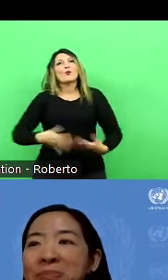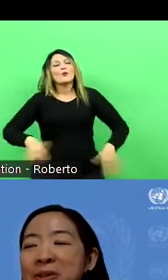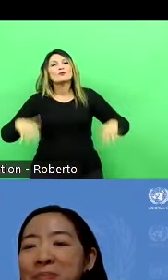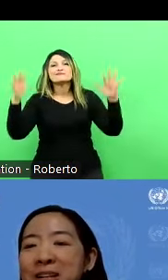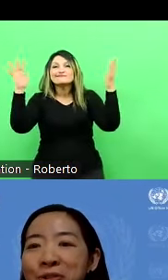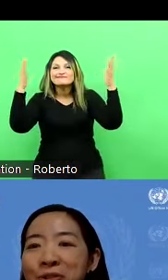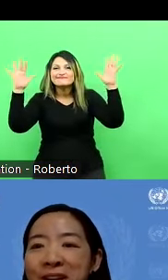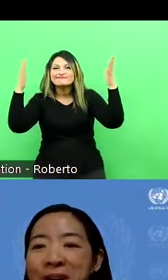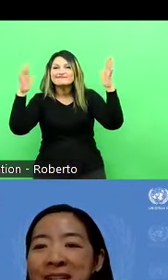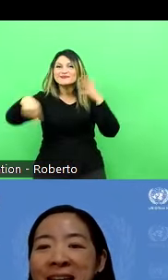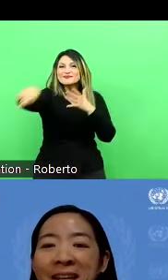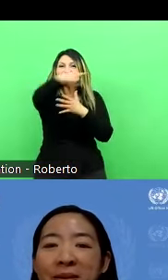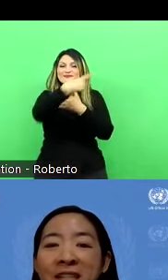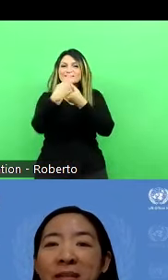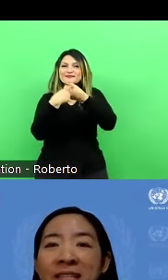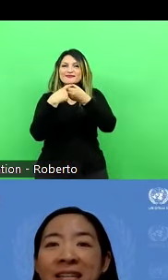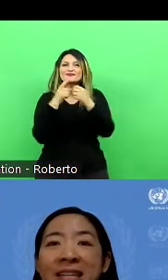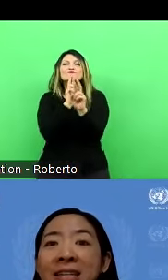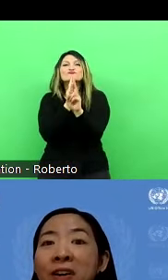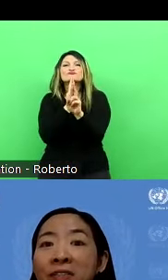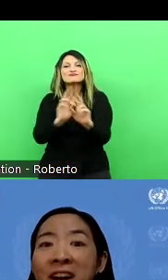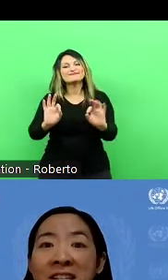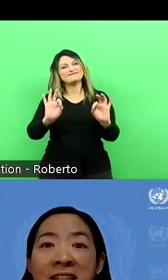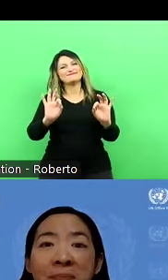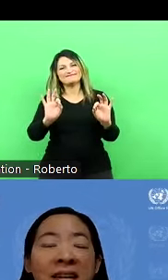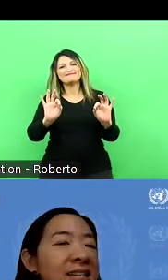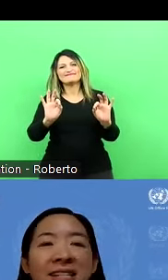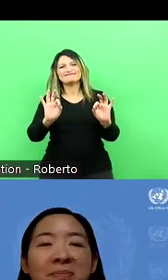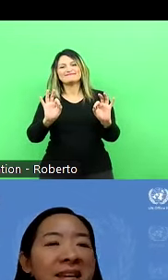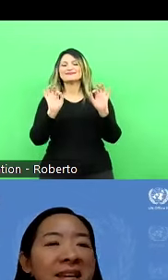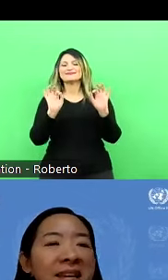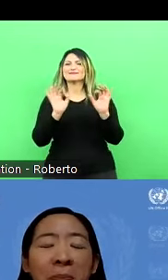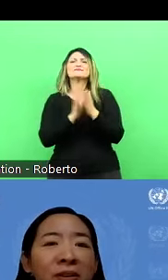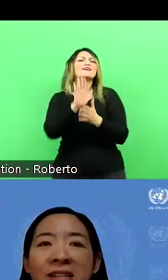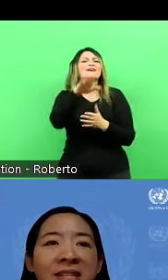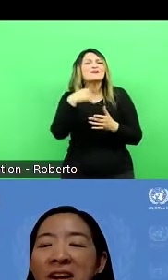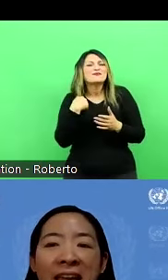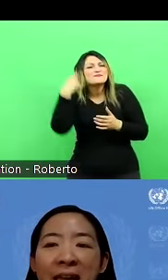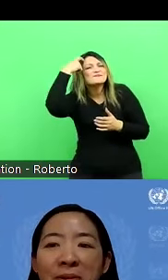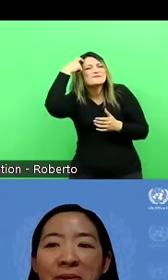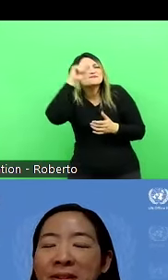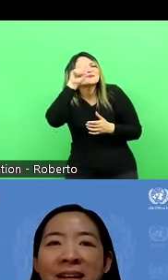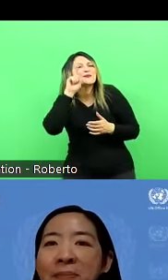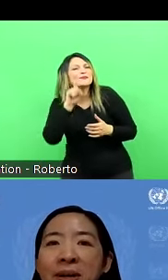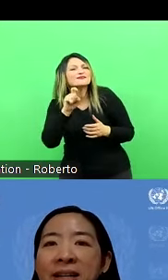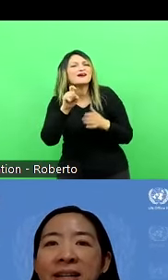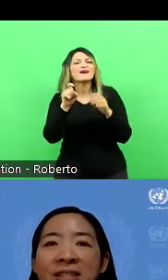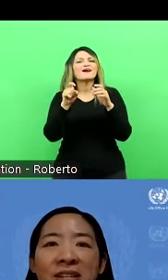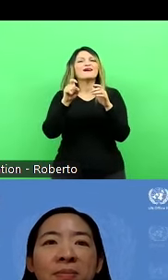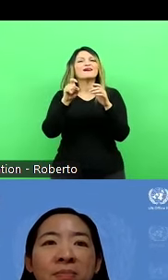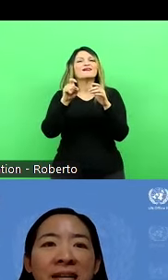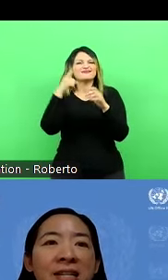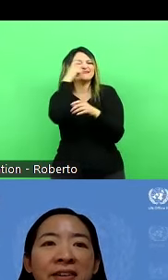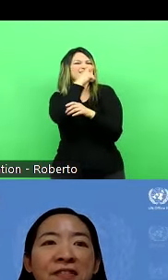term. So make sure that you understand that disability is an evolving concept. It doesn't mean that the person is not capable, but it's